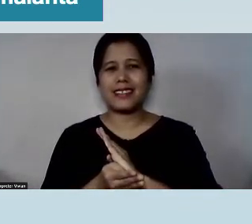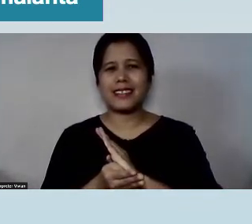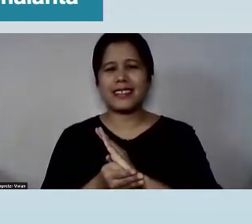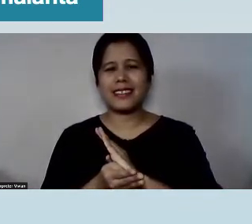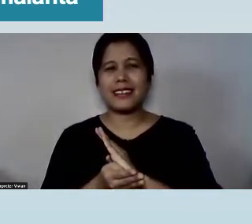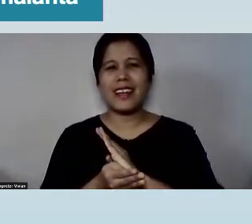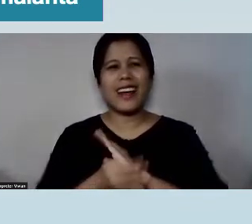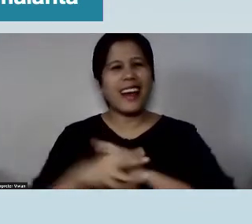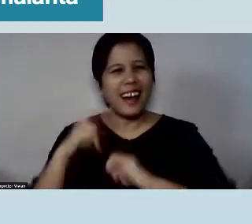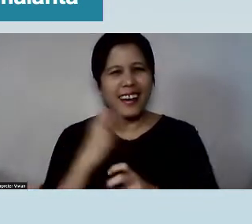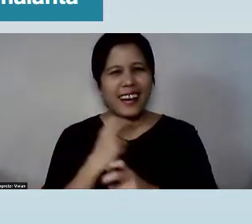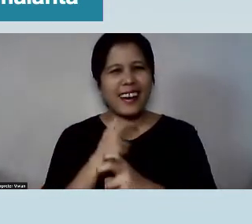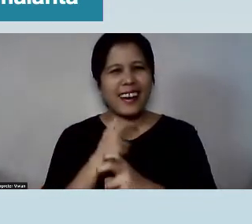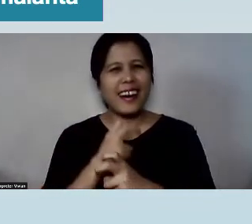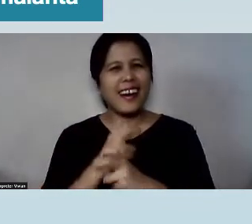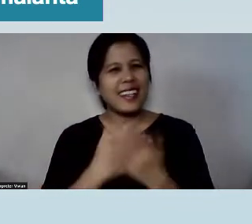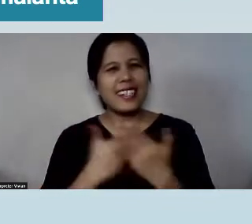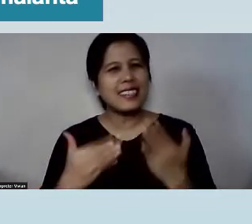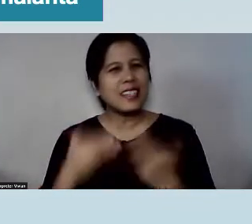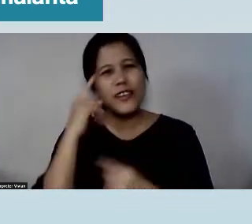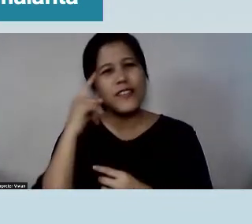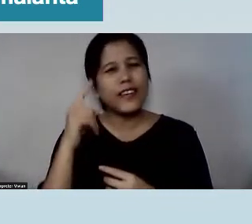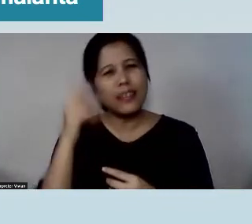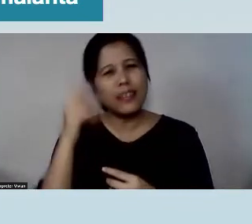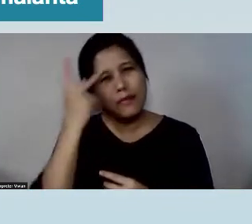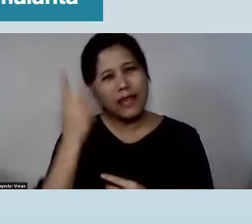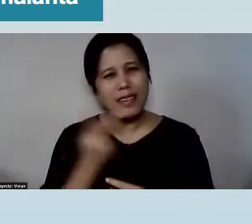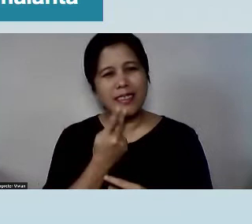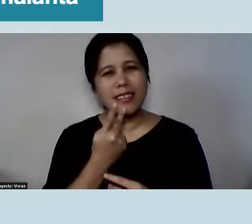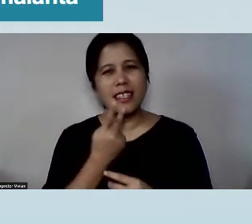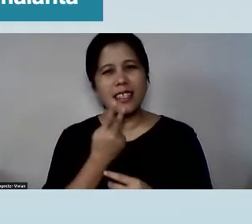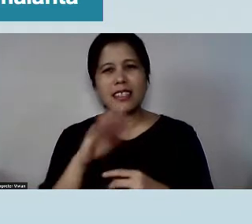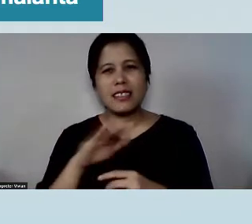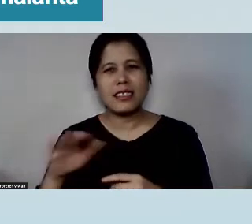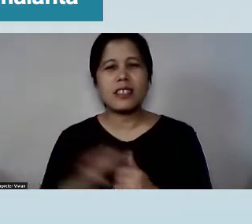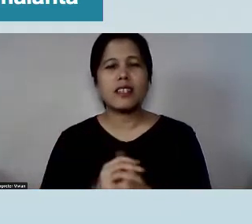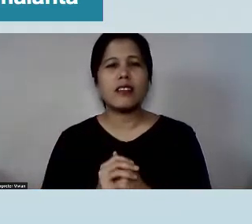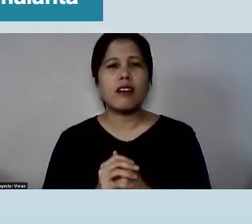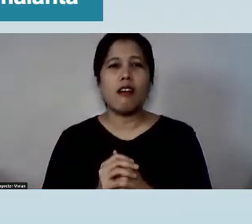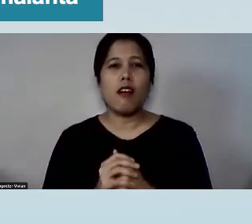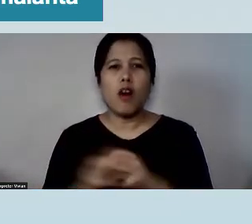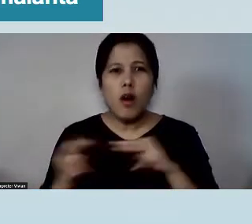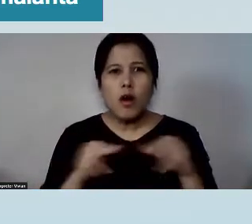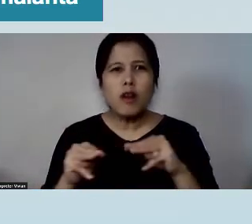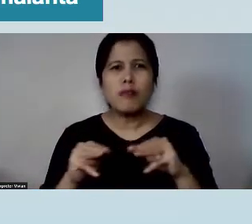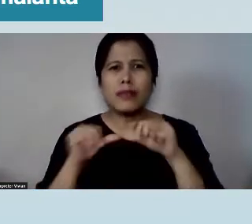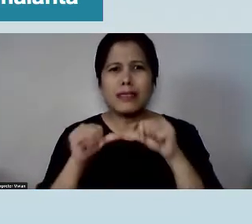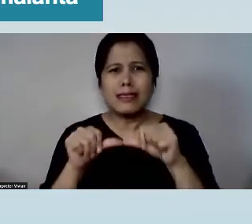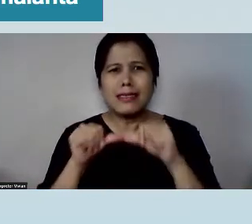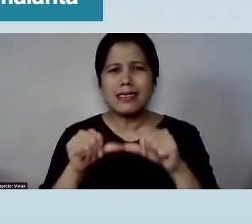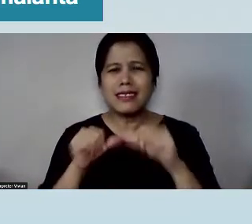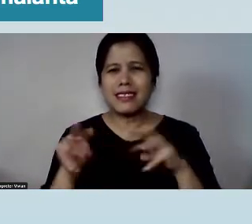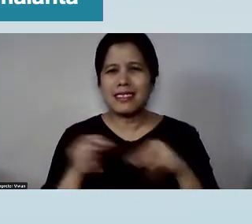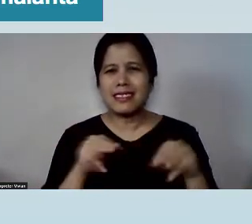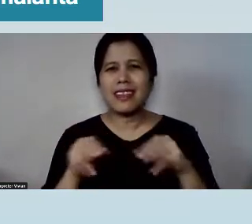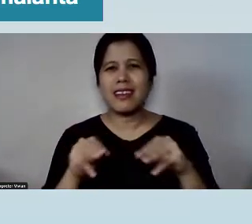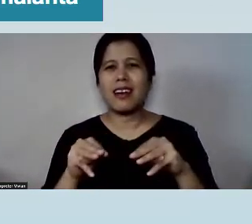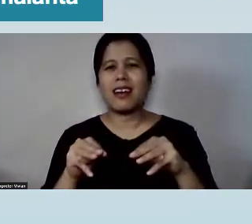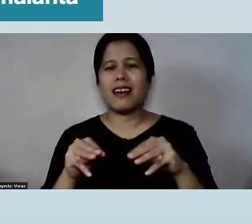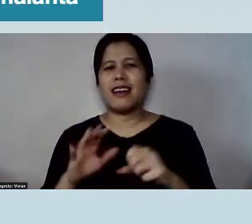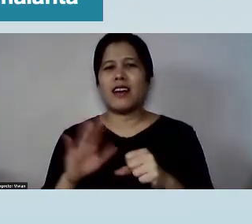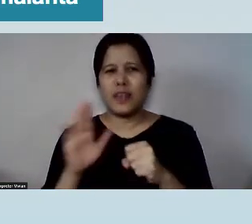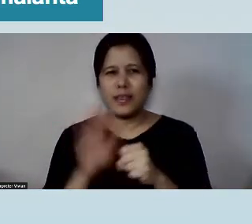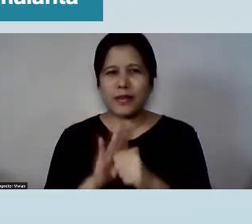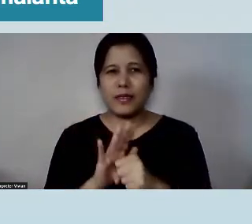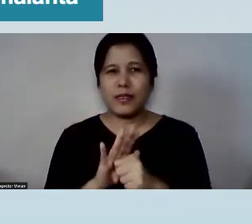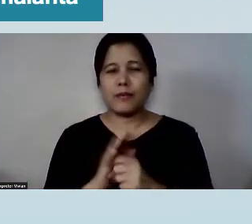a hard thing for them. Hyperactive children seem as though they need to move constantly, frequently making excessive noise. Again,